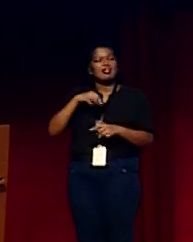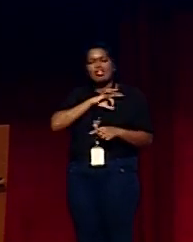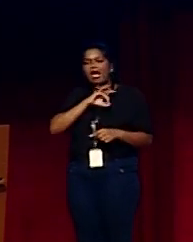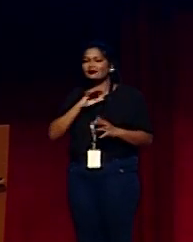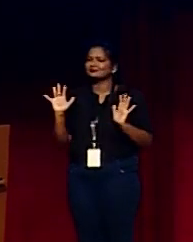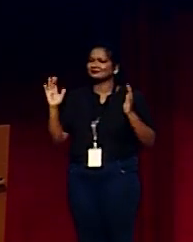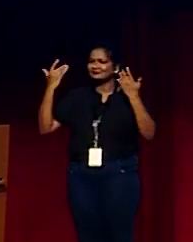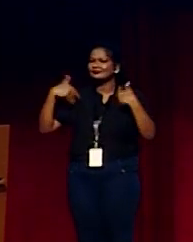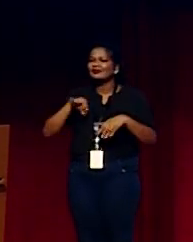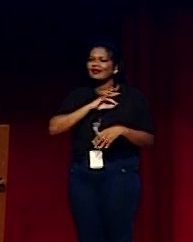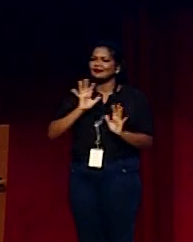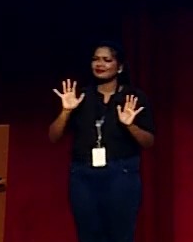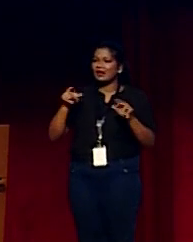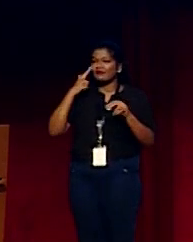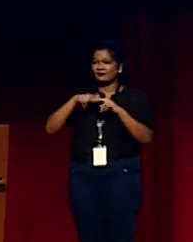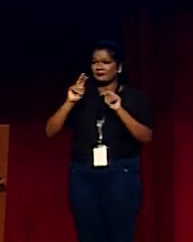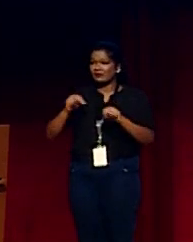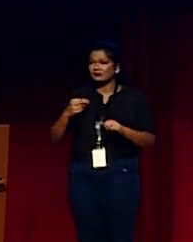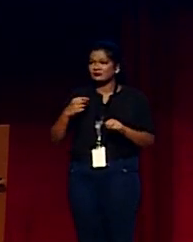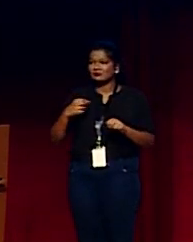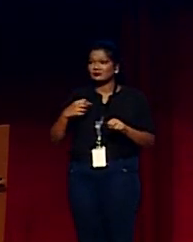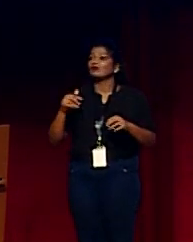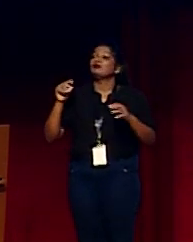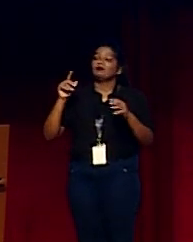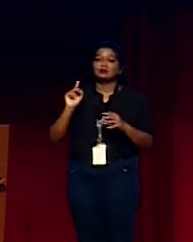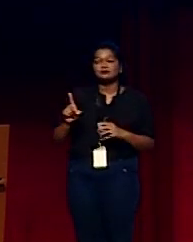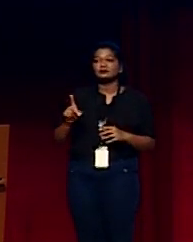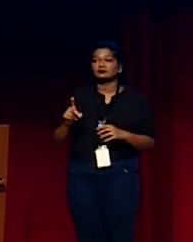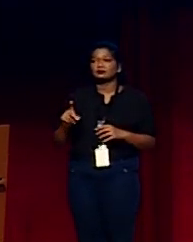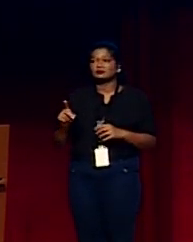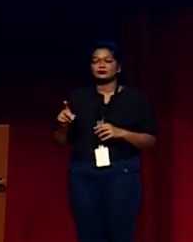style, ideally, and then